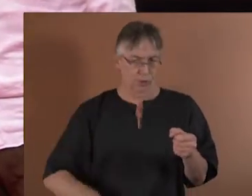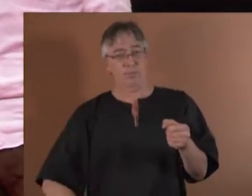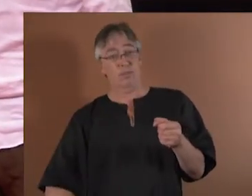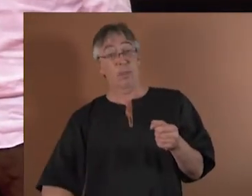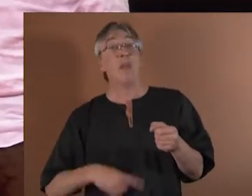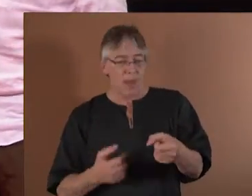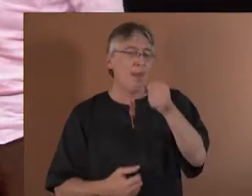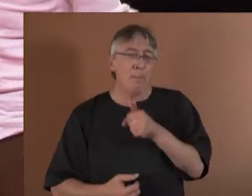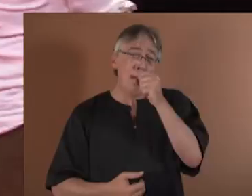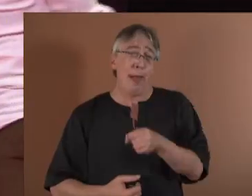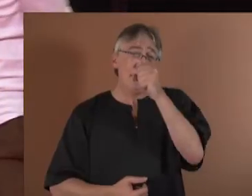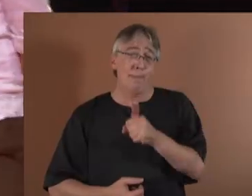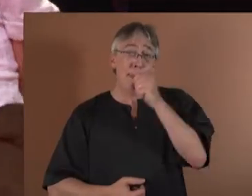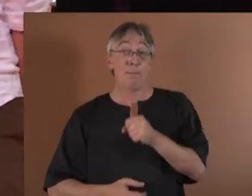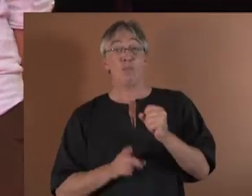...and start licking your icon.